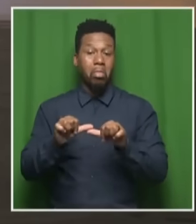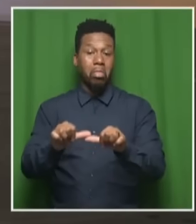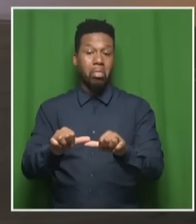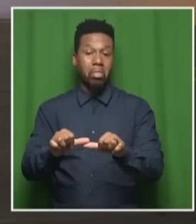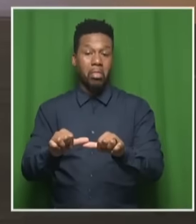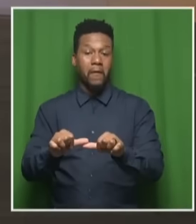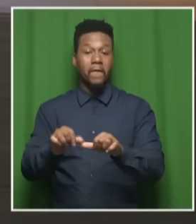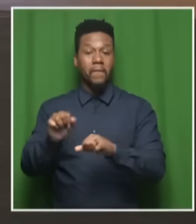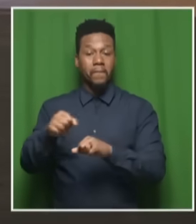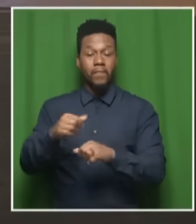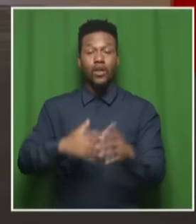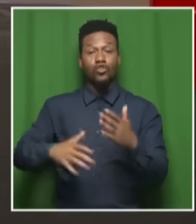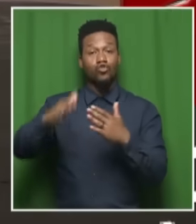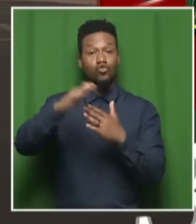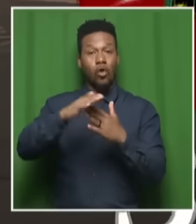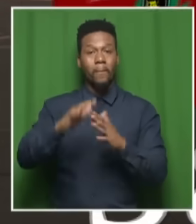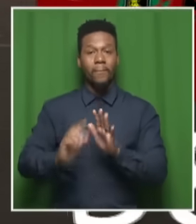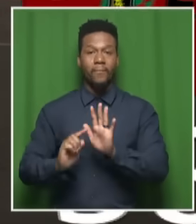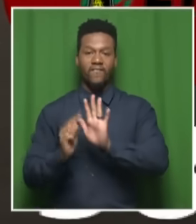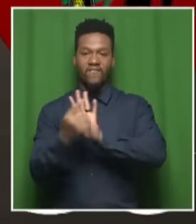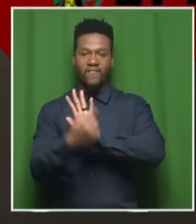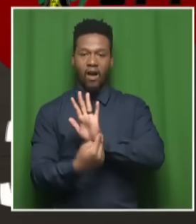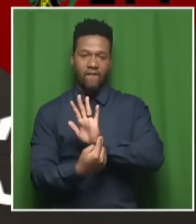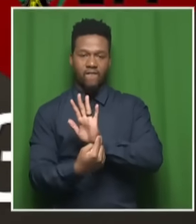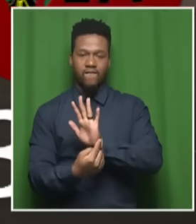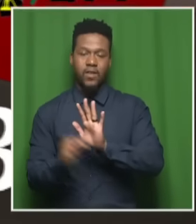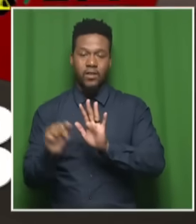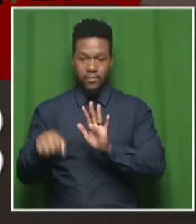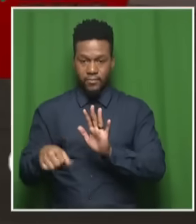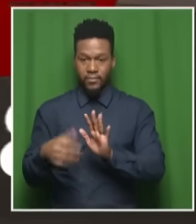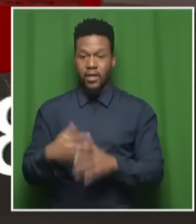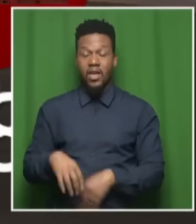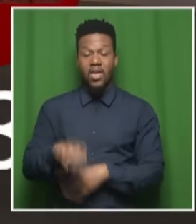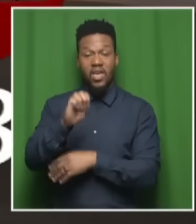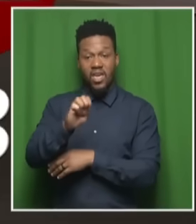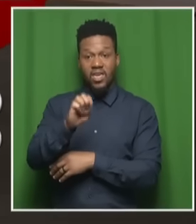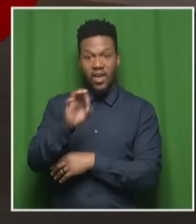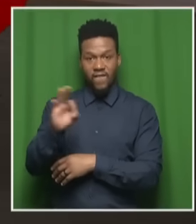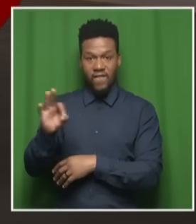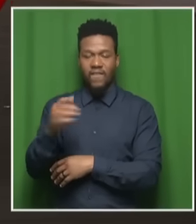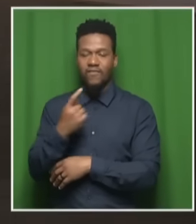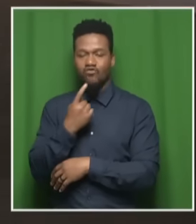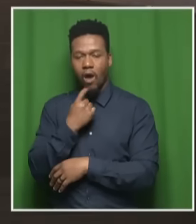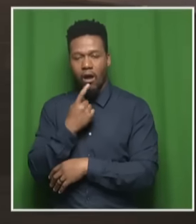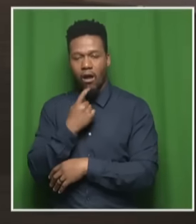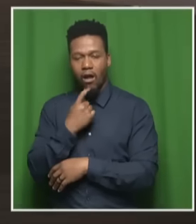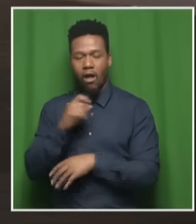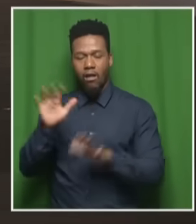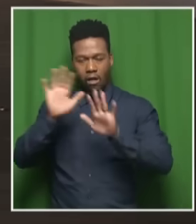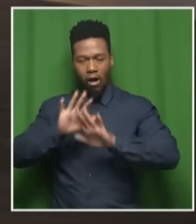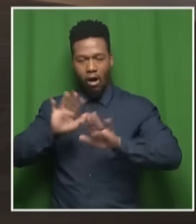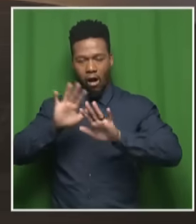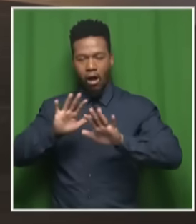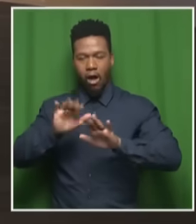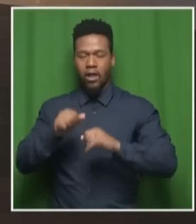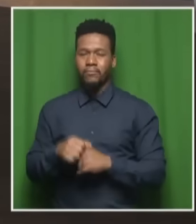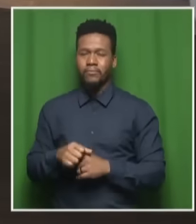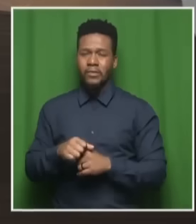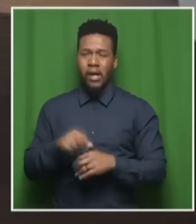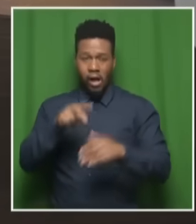at the top five at this point. The EFF, they're in red. The projected seats at this hour,